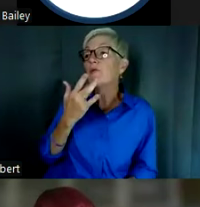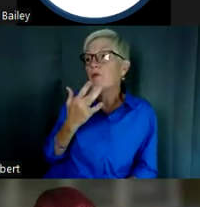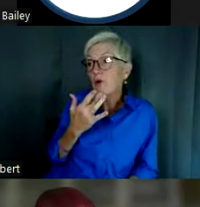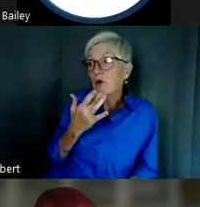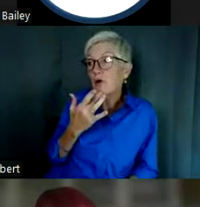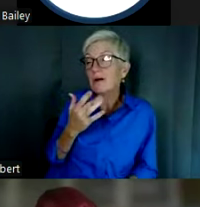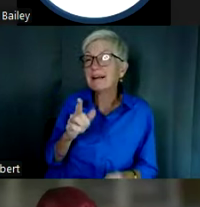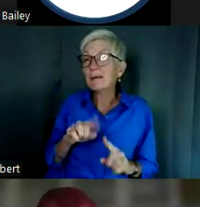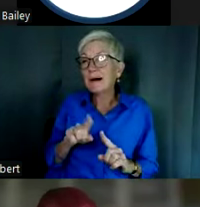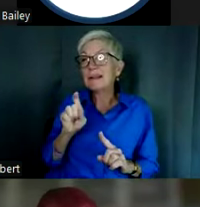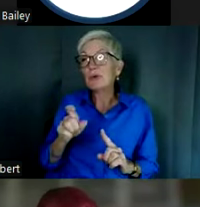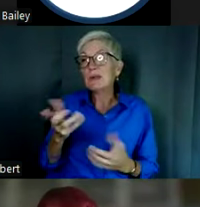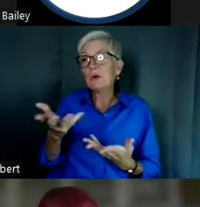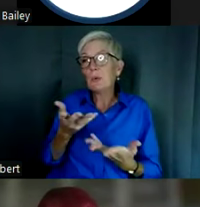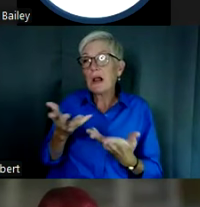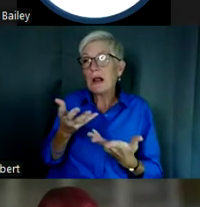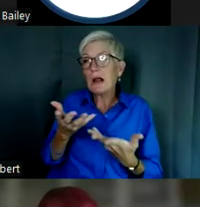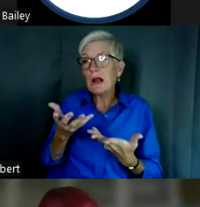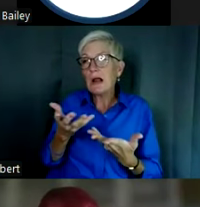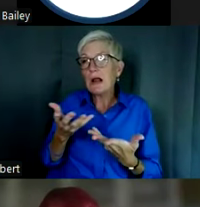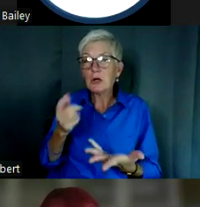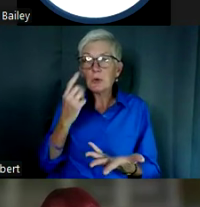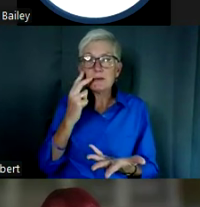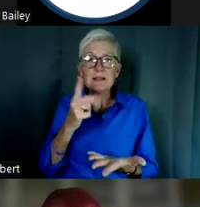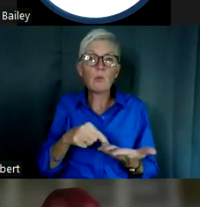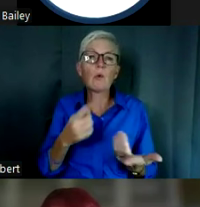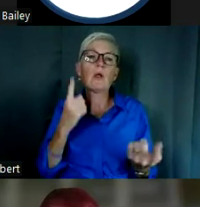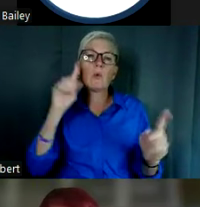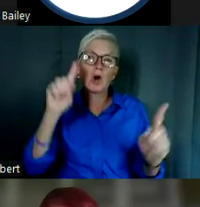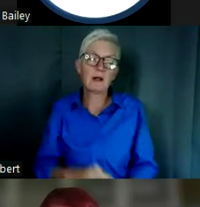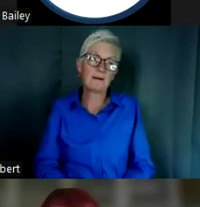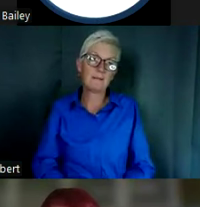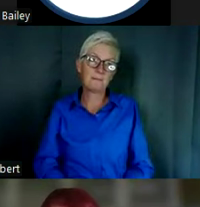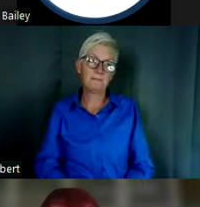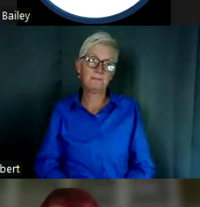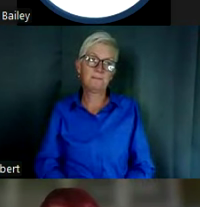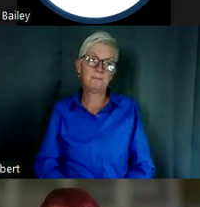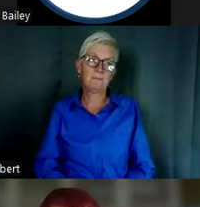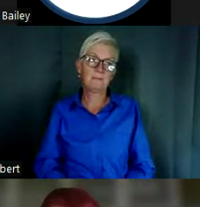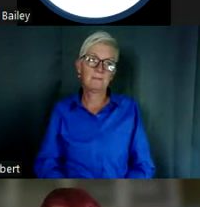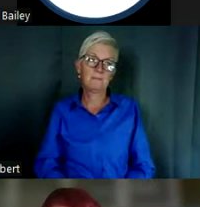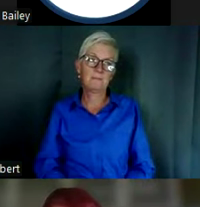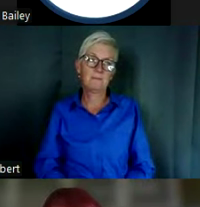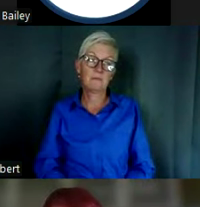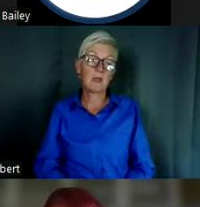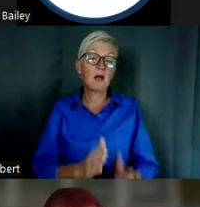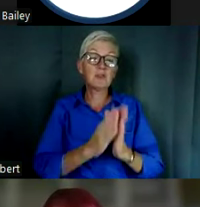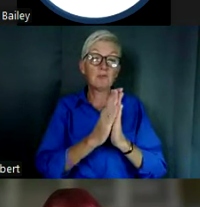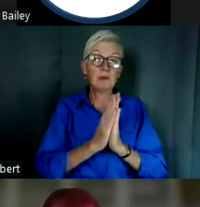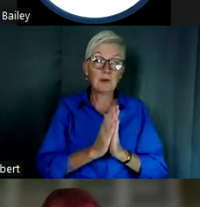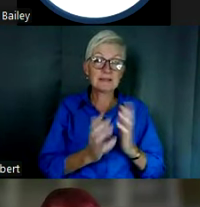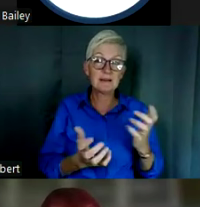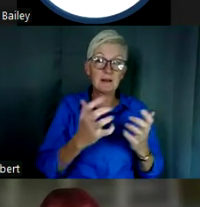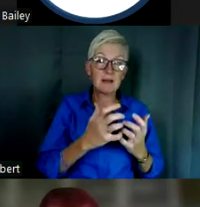be working with you as an employer to identify what will work. You need to match the requested accommodation with